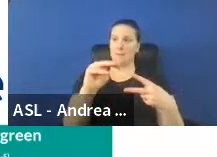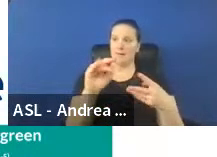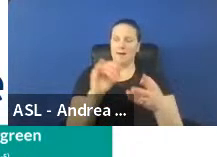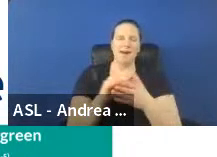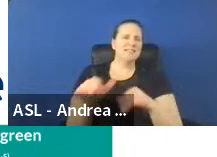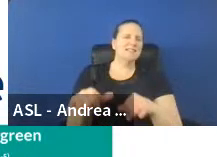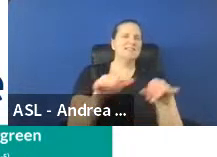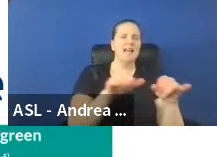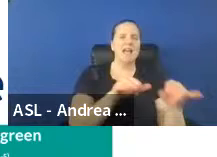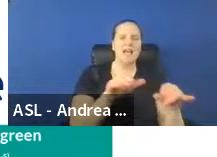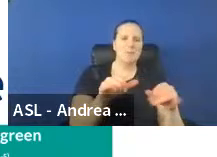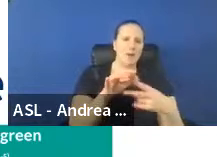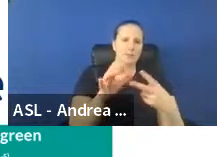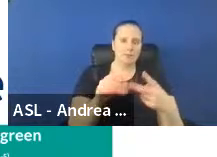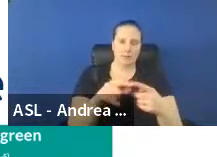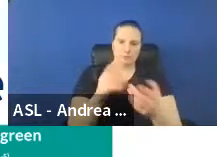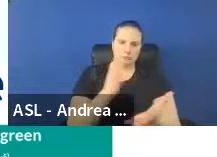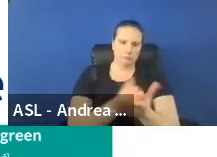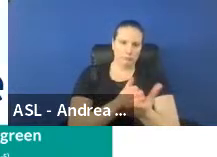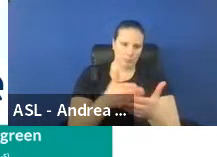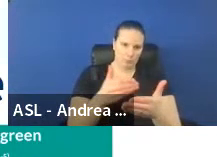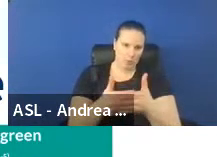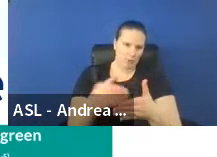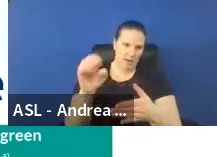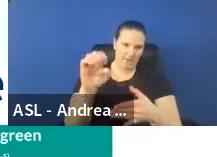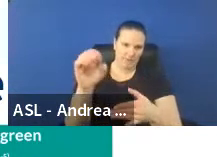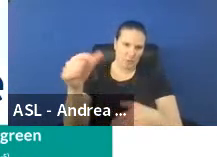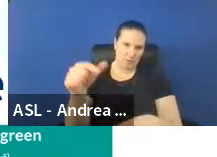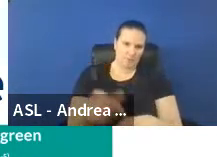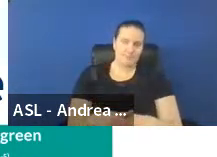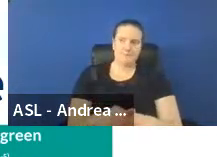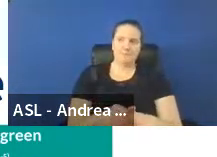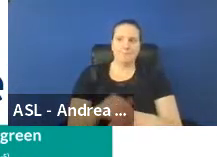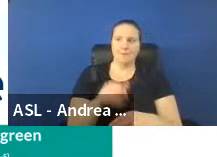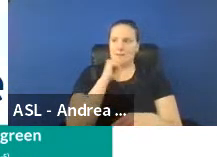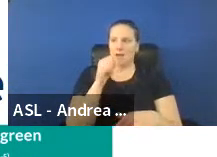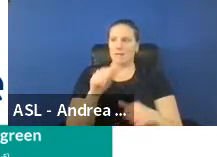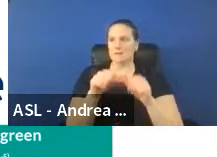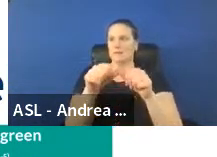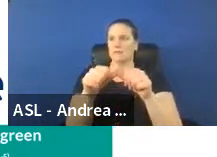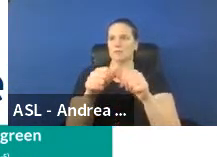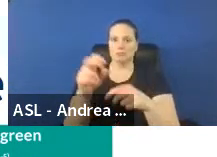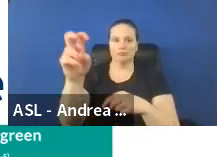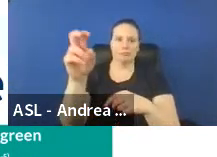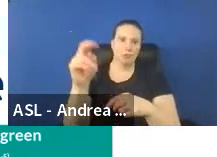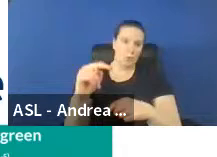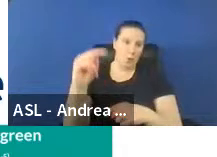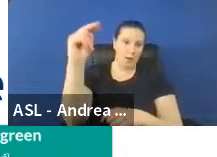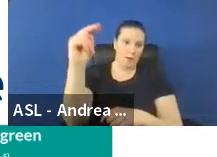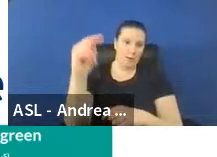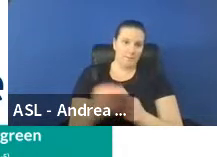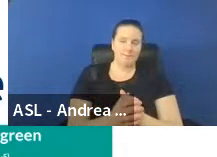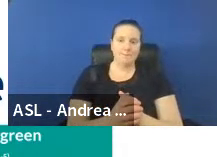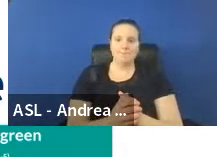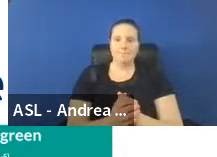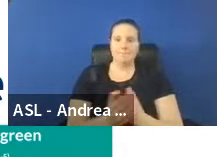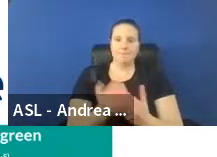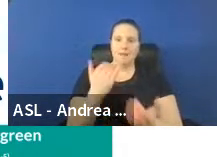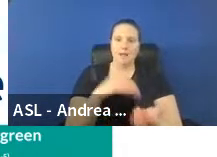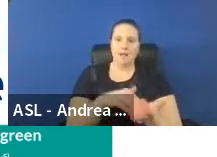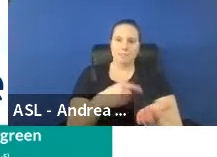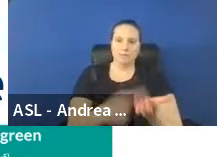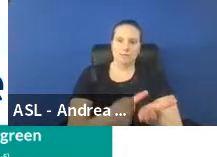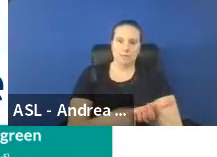same option, but it terminates near Evergreen instead of continuing to travel north. Again, and we'll get into this a little